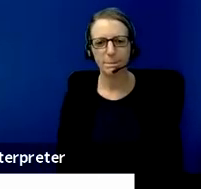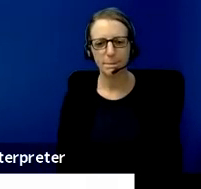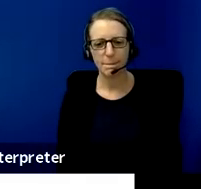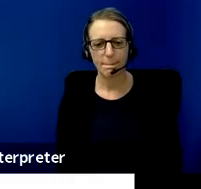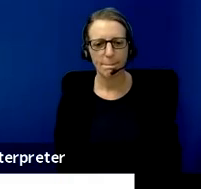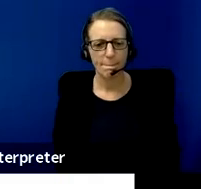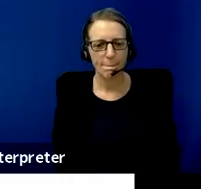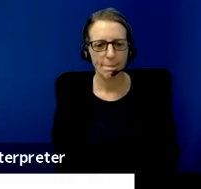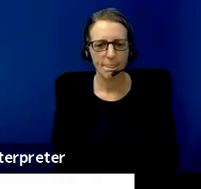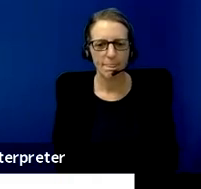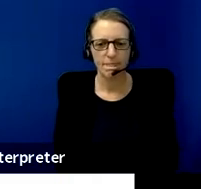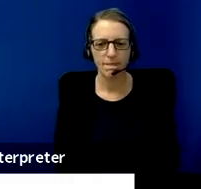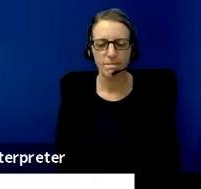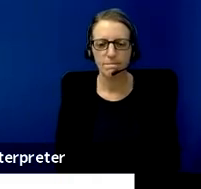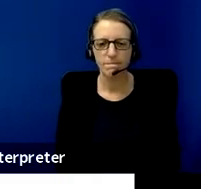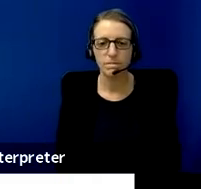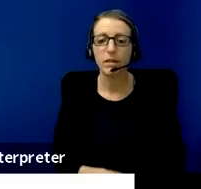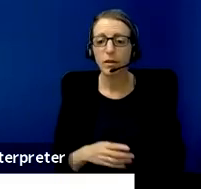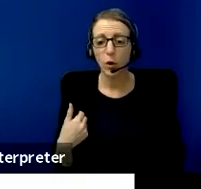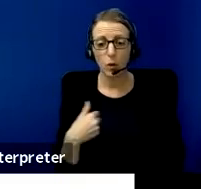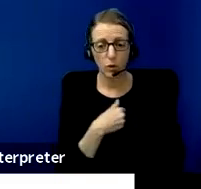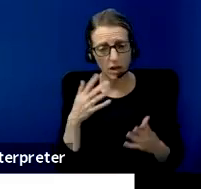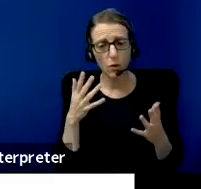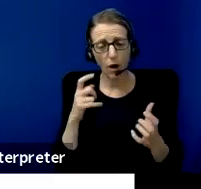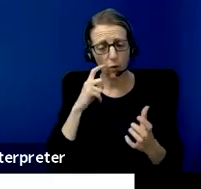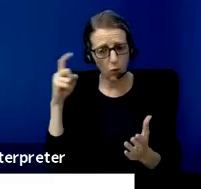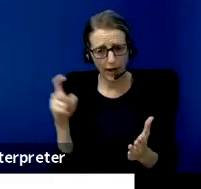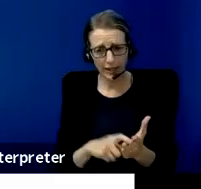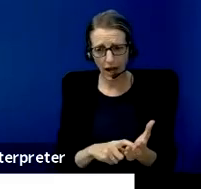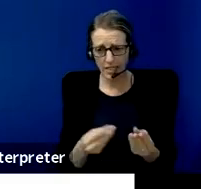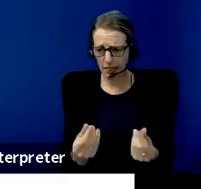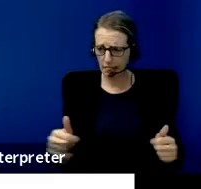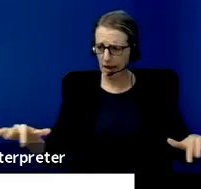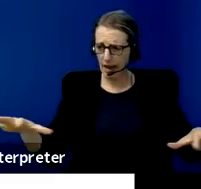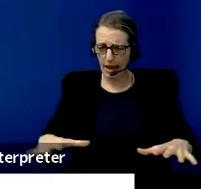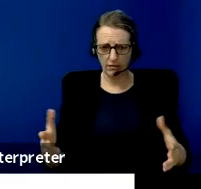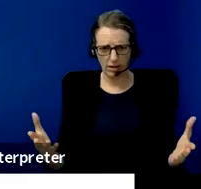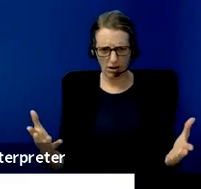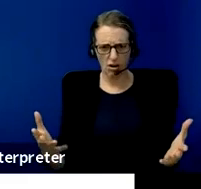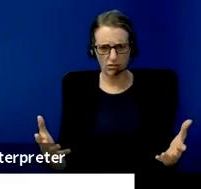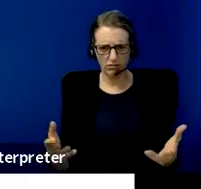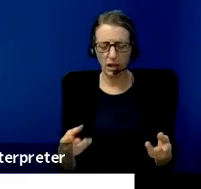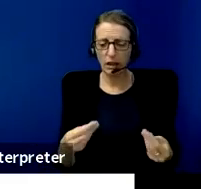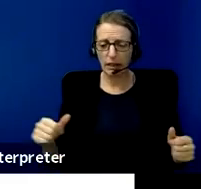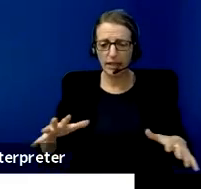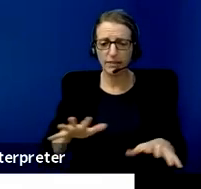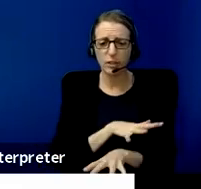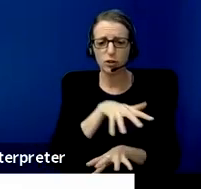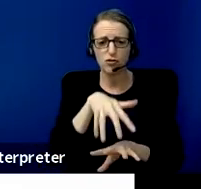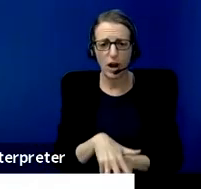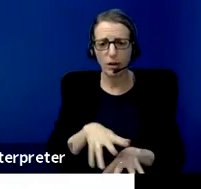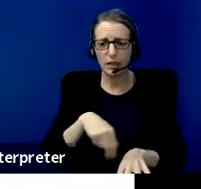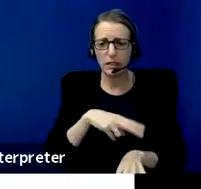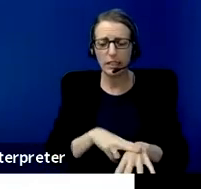We want to recognize whose land we are on. We are on the land of the tribal nations of Washington